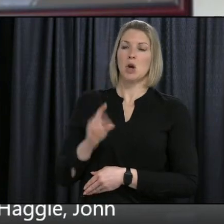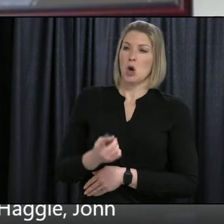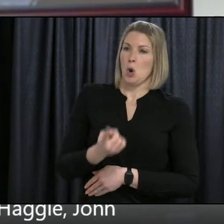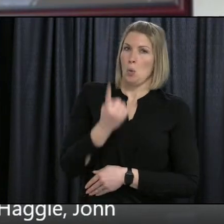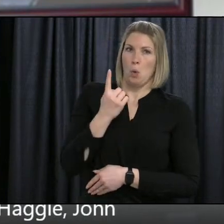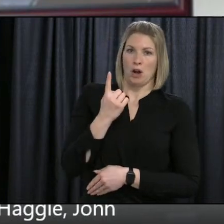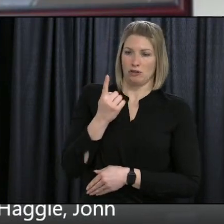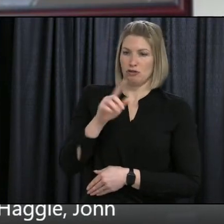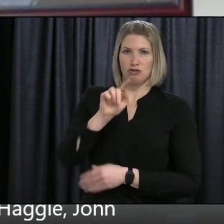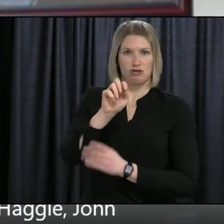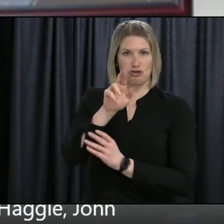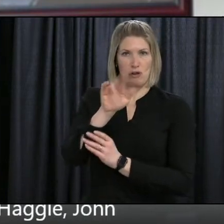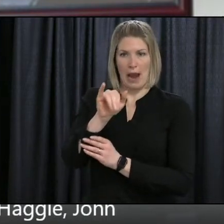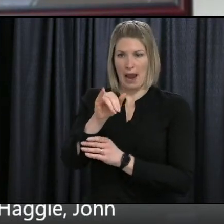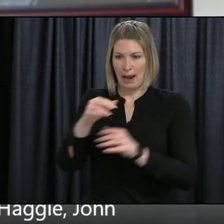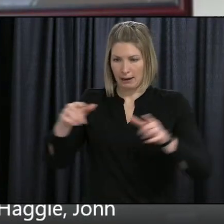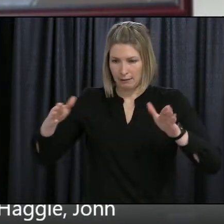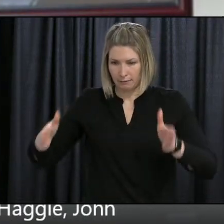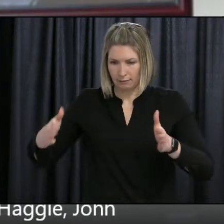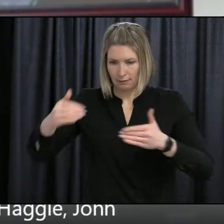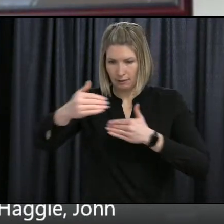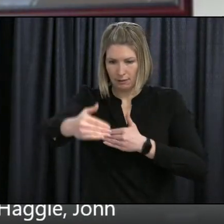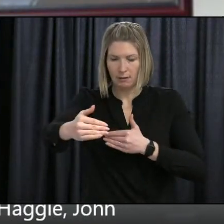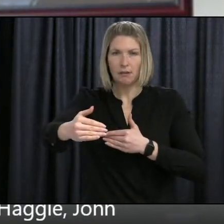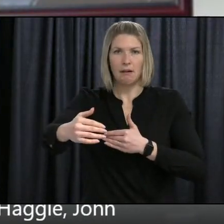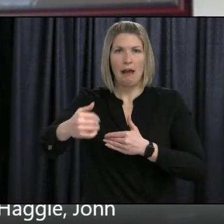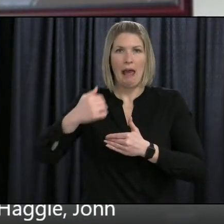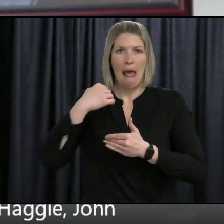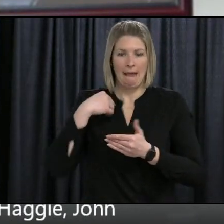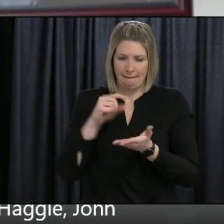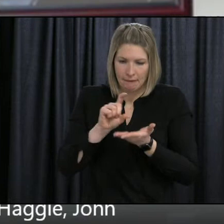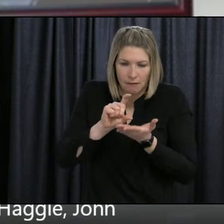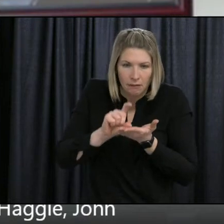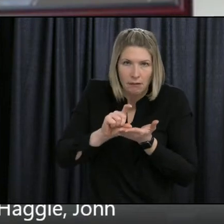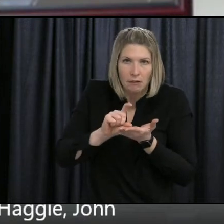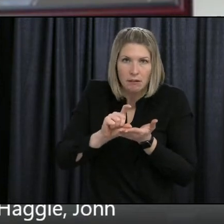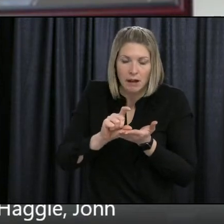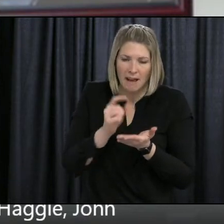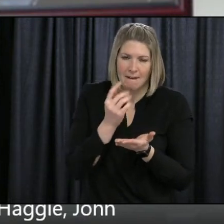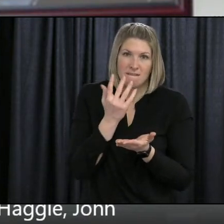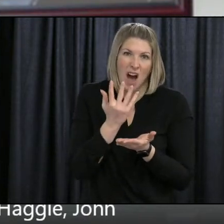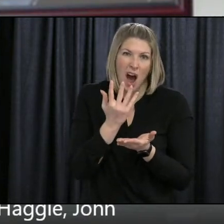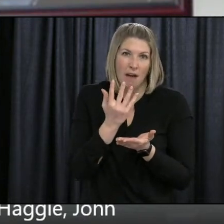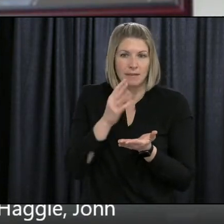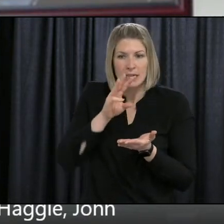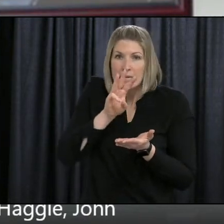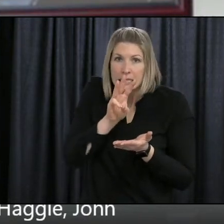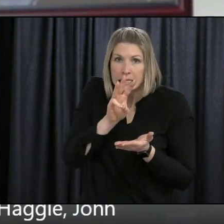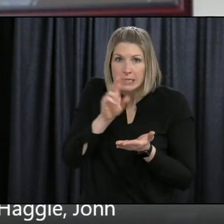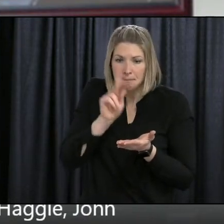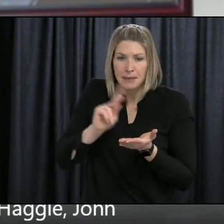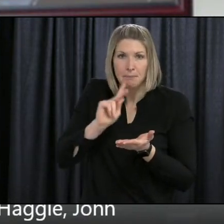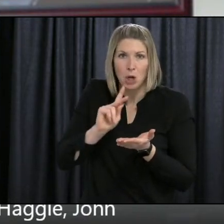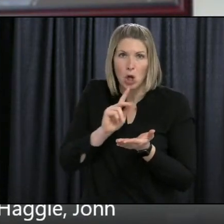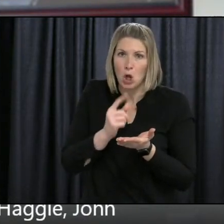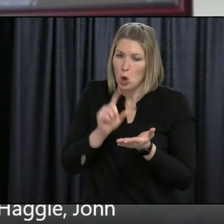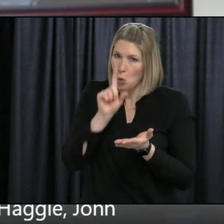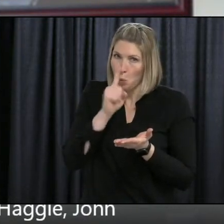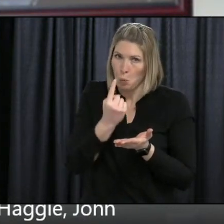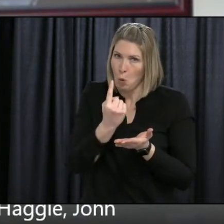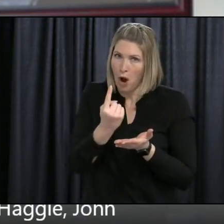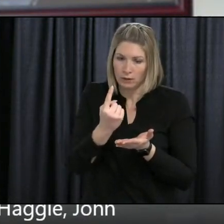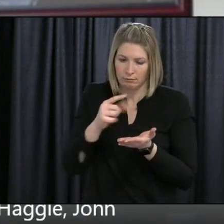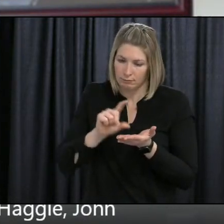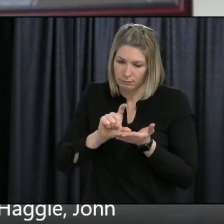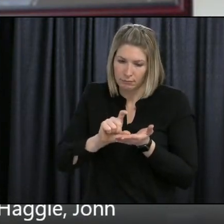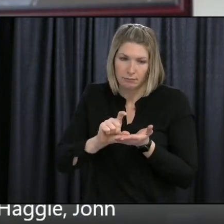say that with a low volume or low dead space syringe, you could actually get 6 doses out of each vial. So